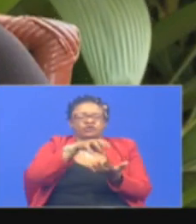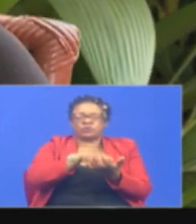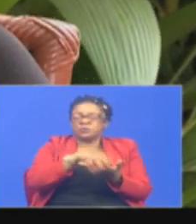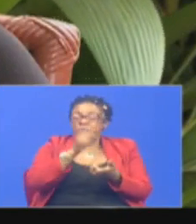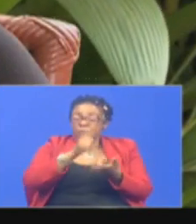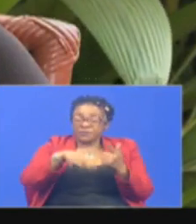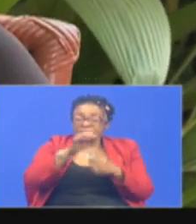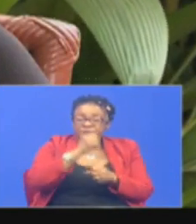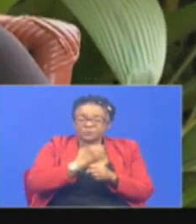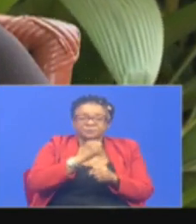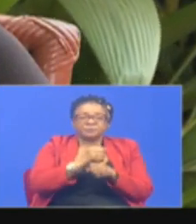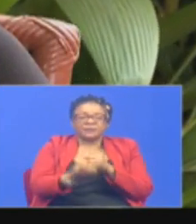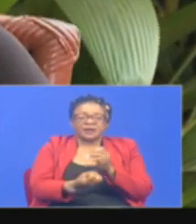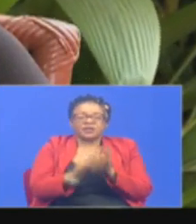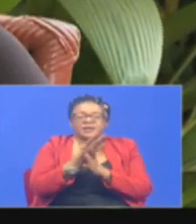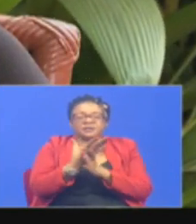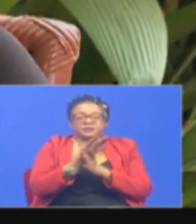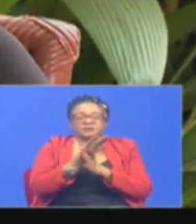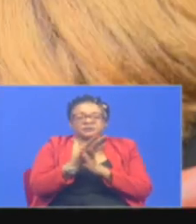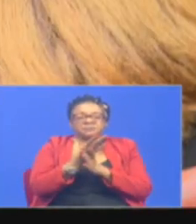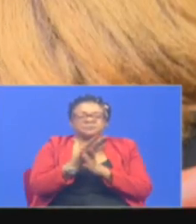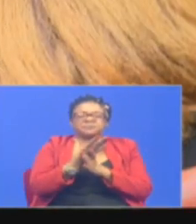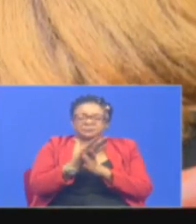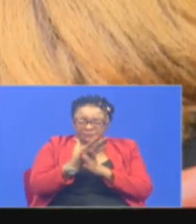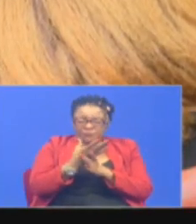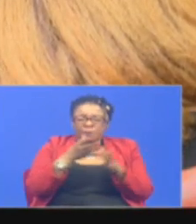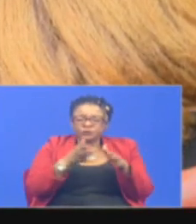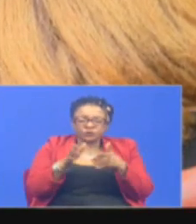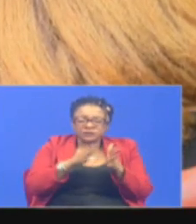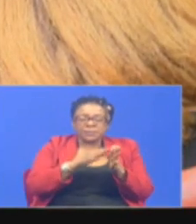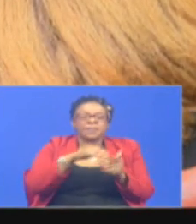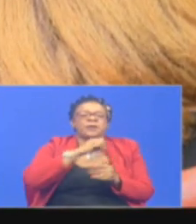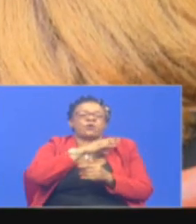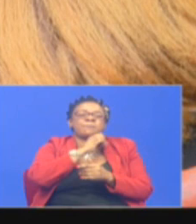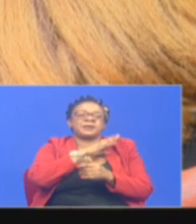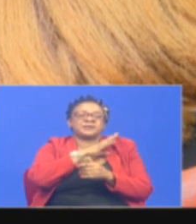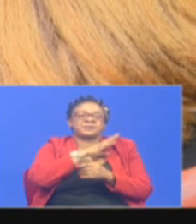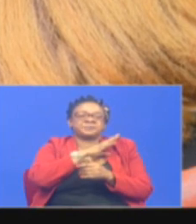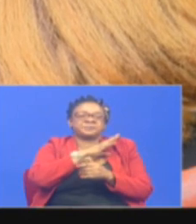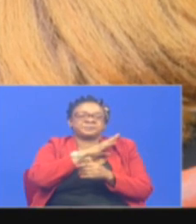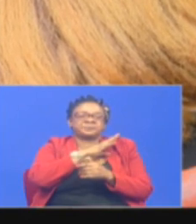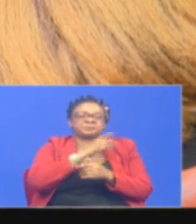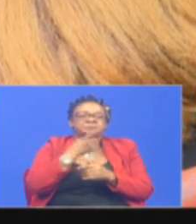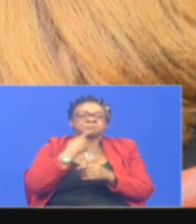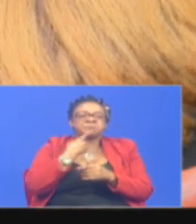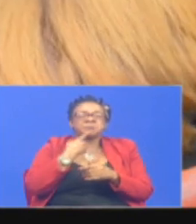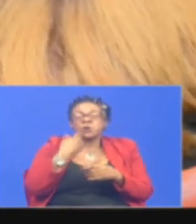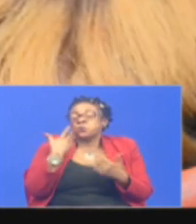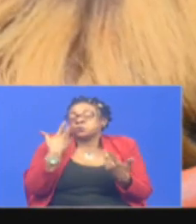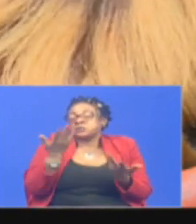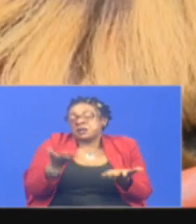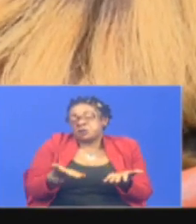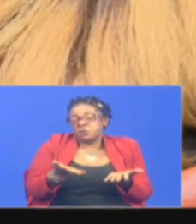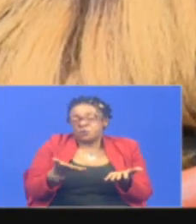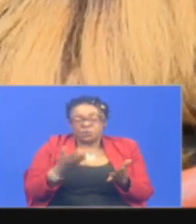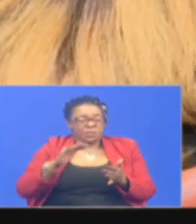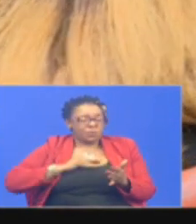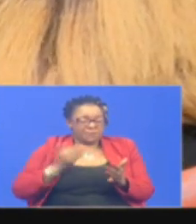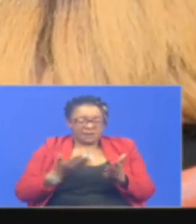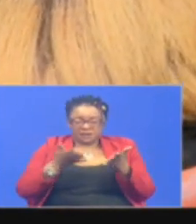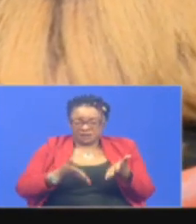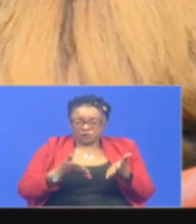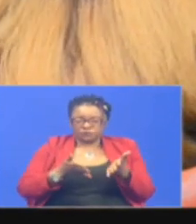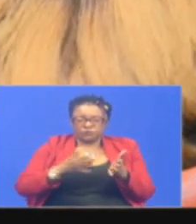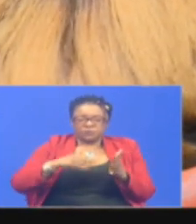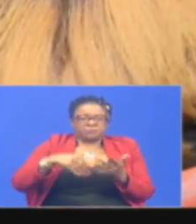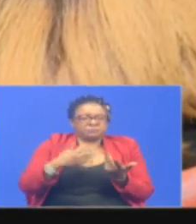is they create create bottlenecks, and then they complain. They complain and say, see now, you know, the women are their own